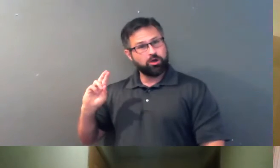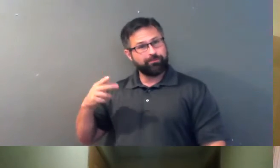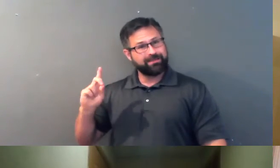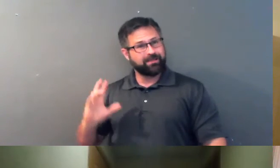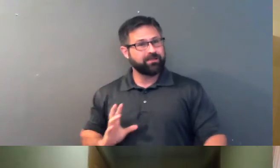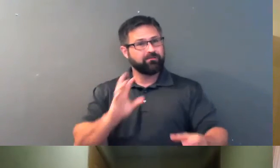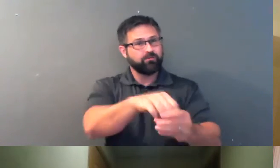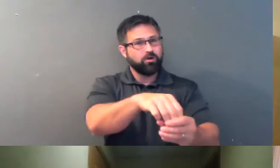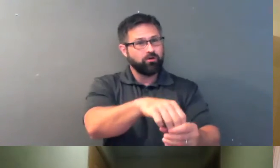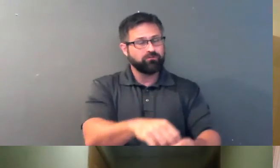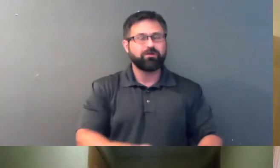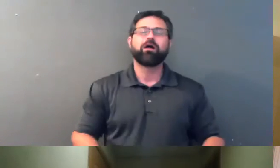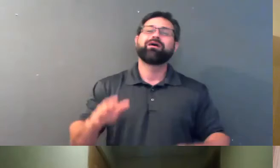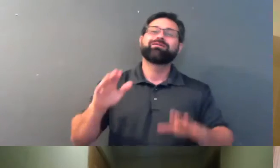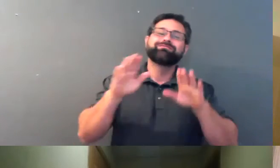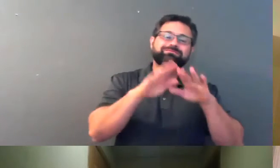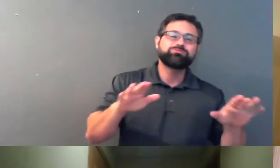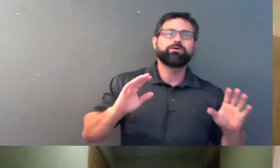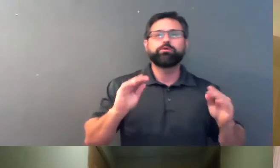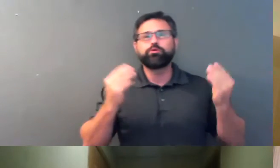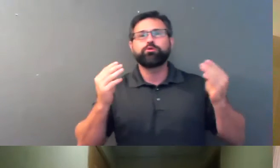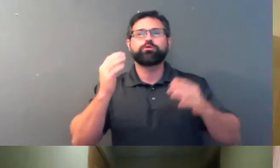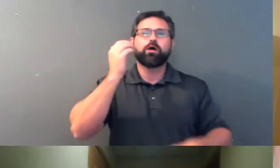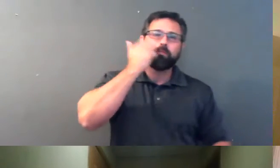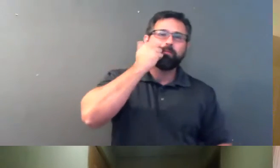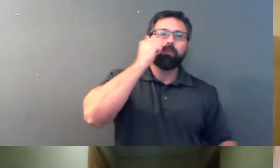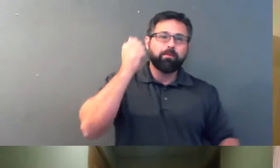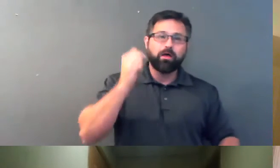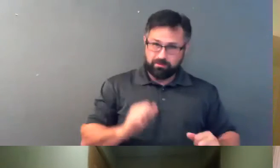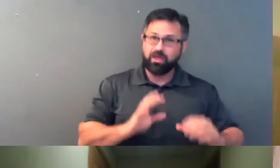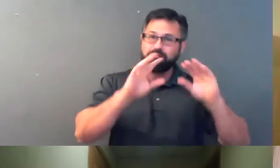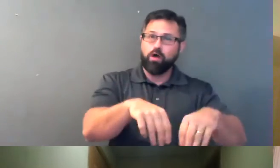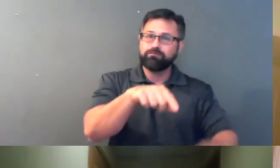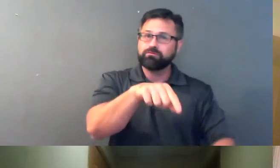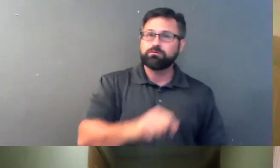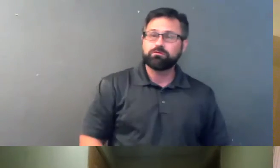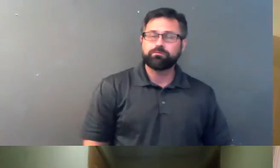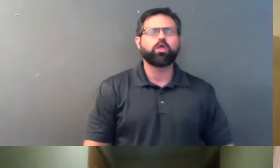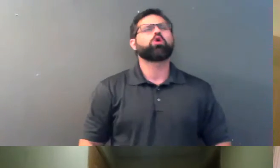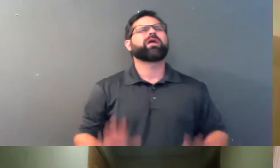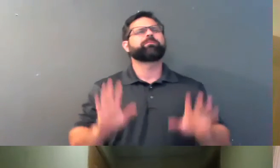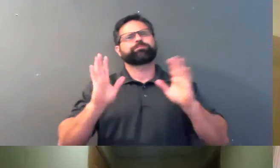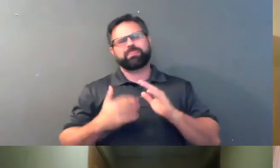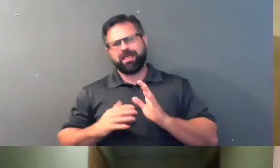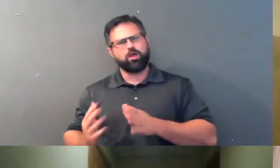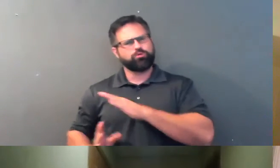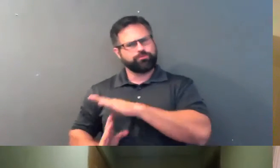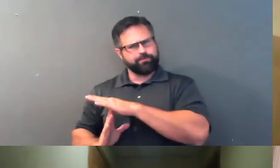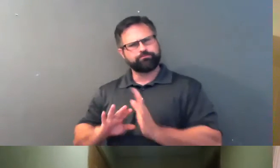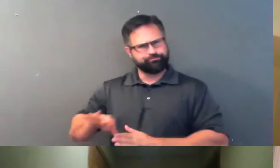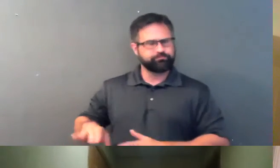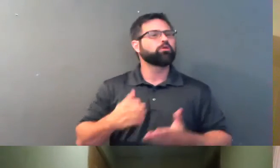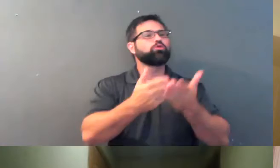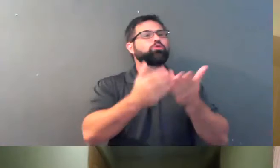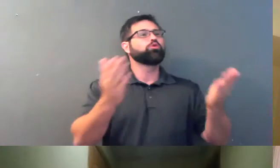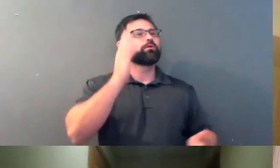youth, and parents' involvement? So I think we'll stop there right at the moment and turn it over